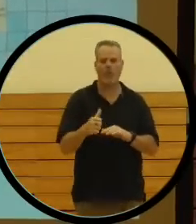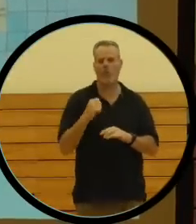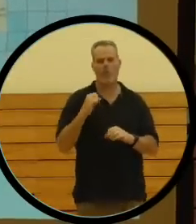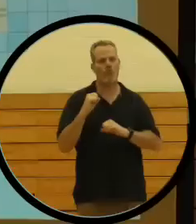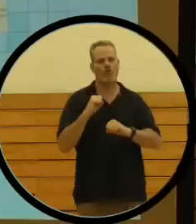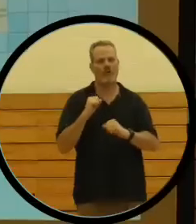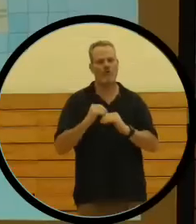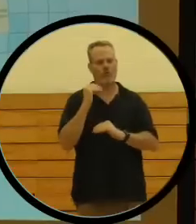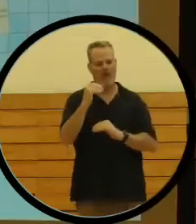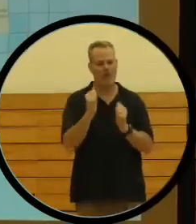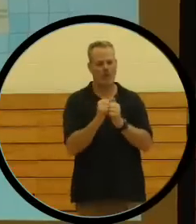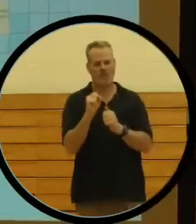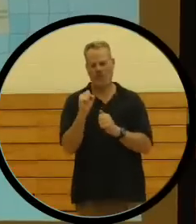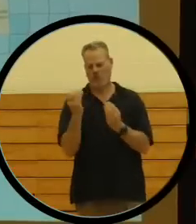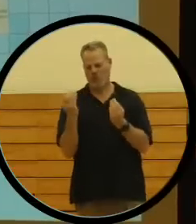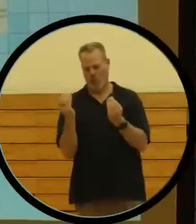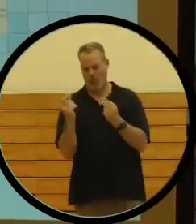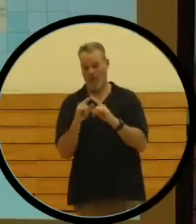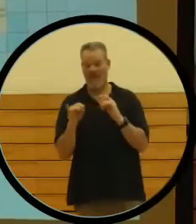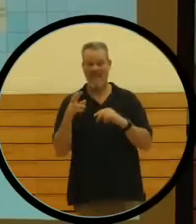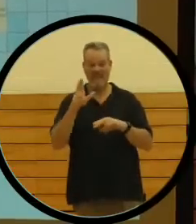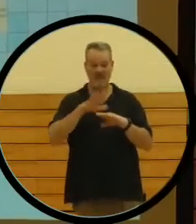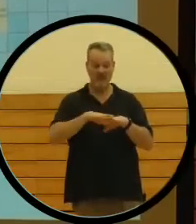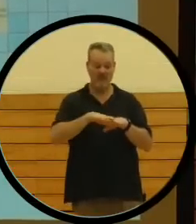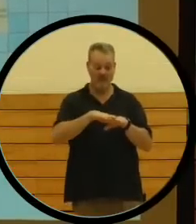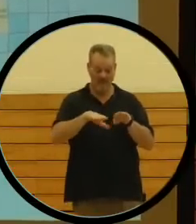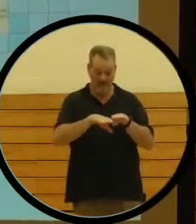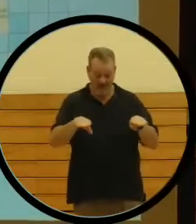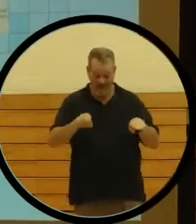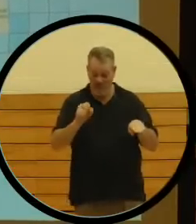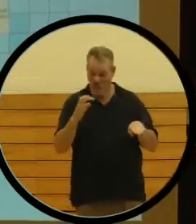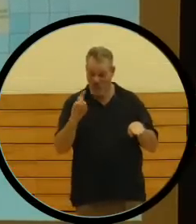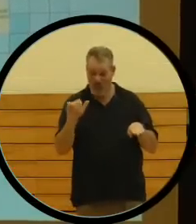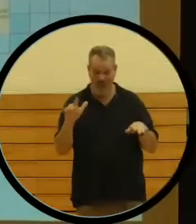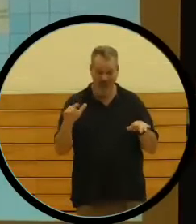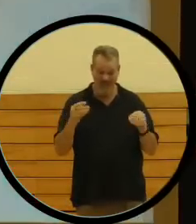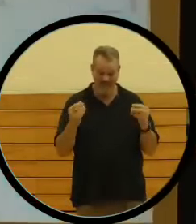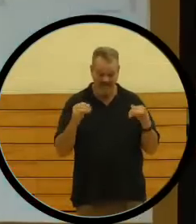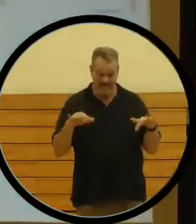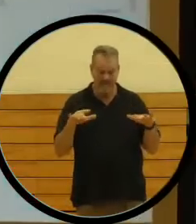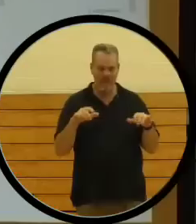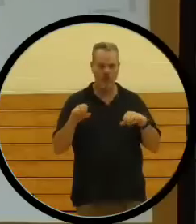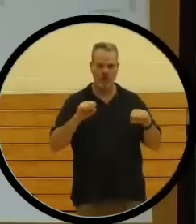with the soil, but if you're just sitting on the soil, you'll shake more.